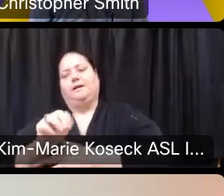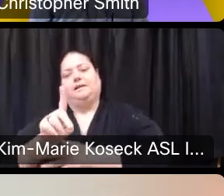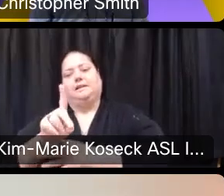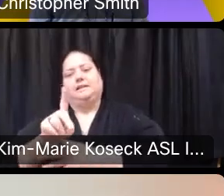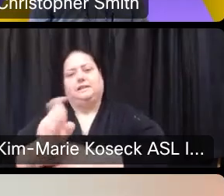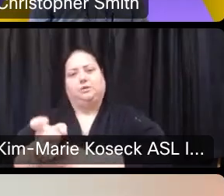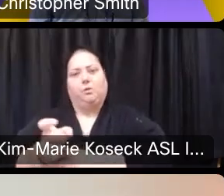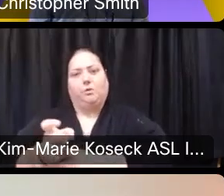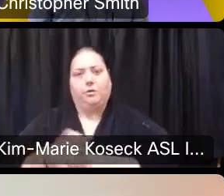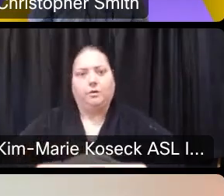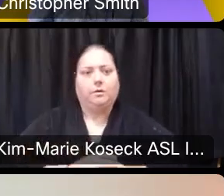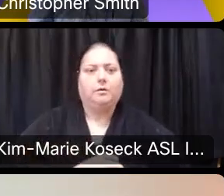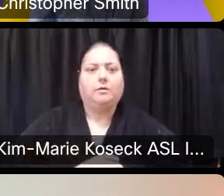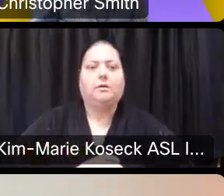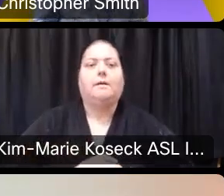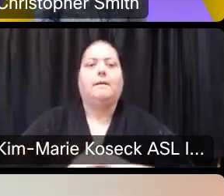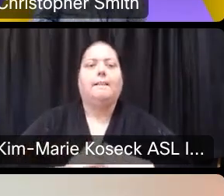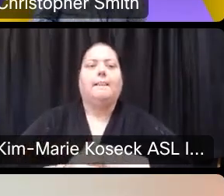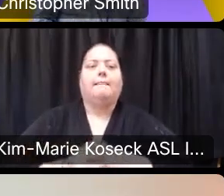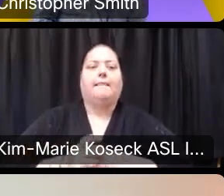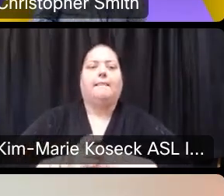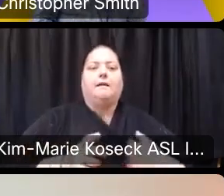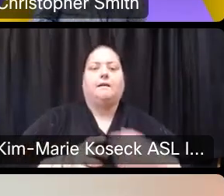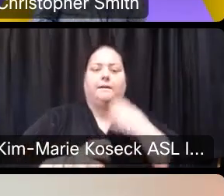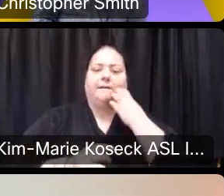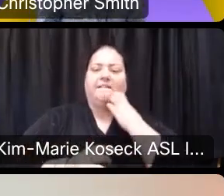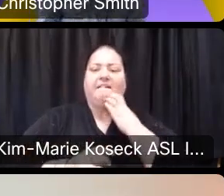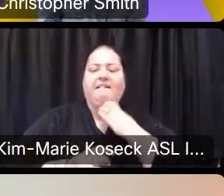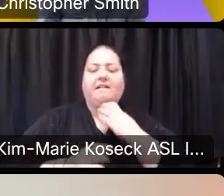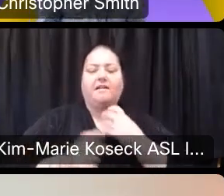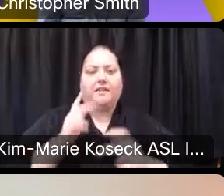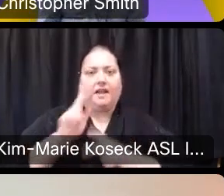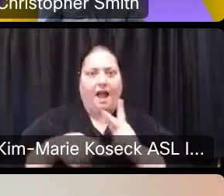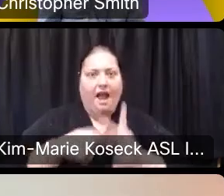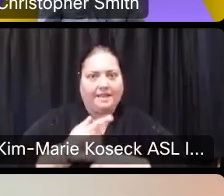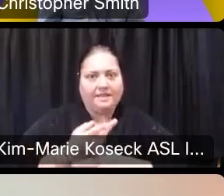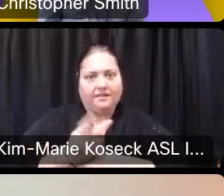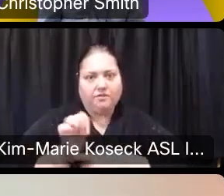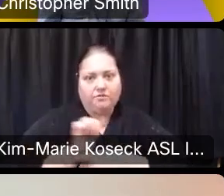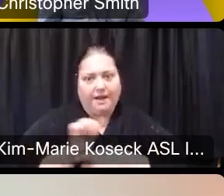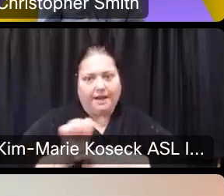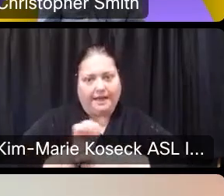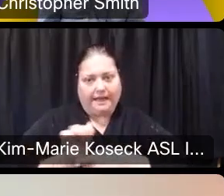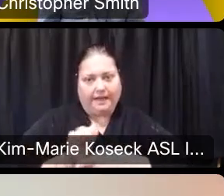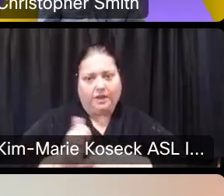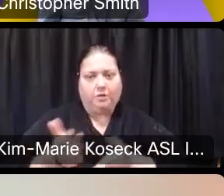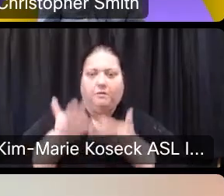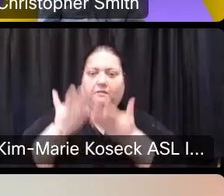And So, then the other question I have is about the types of training that you're providing staff